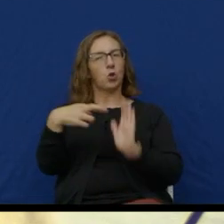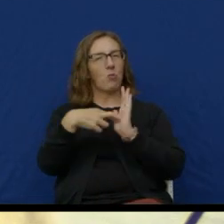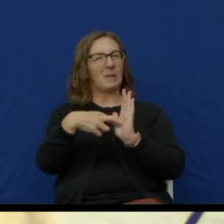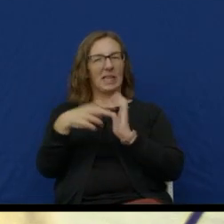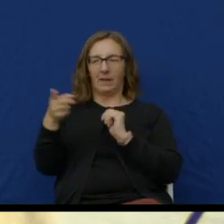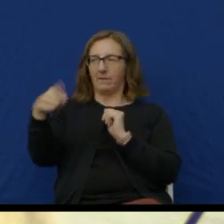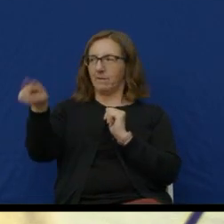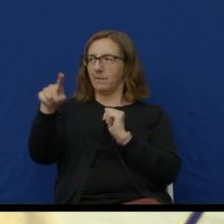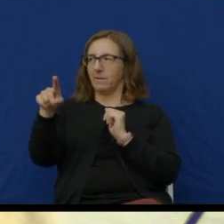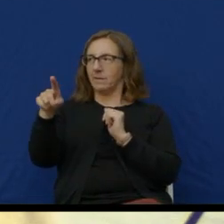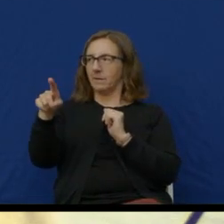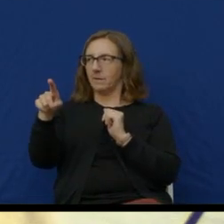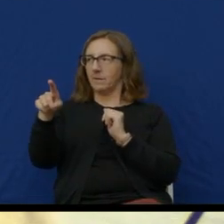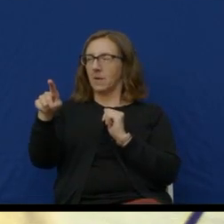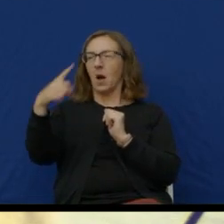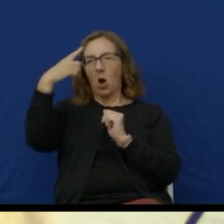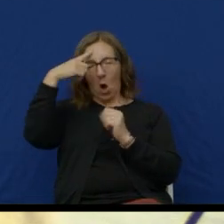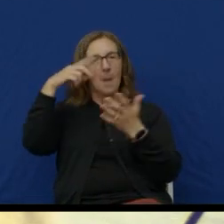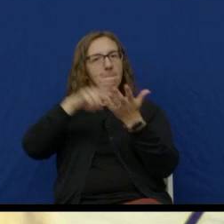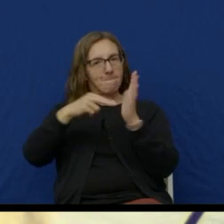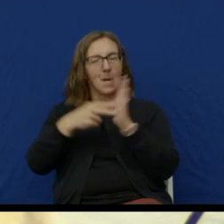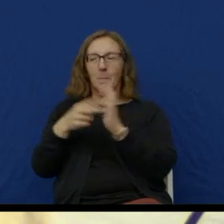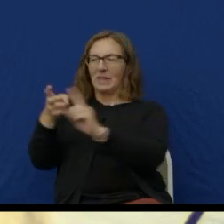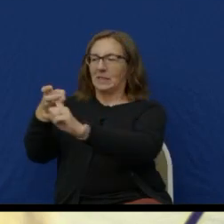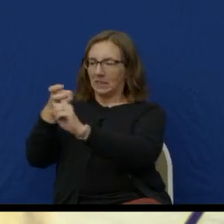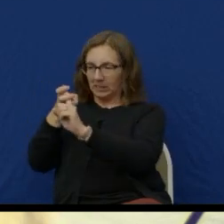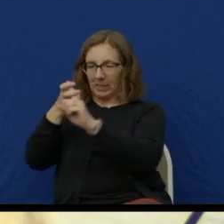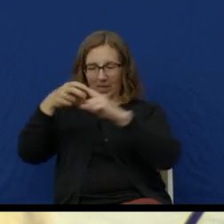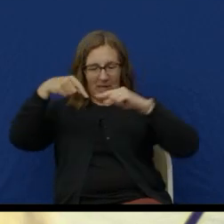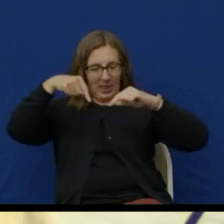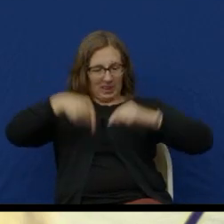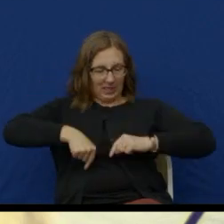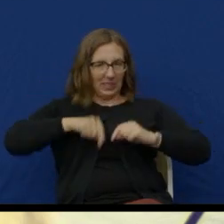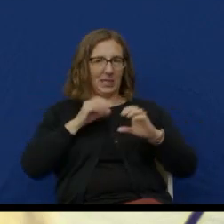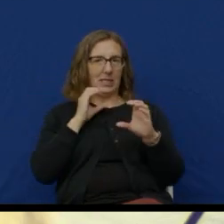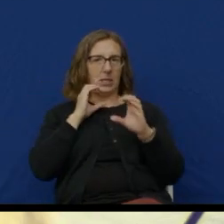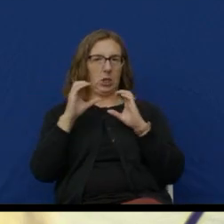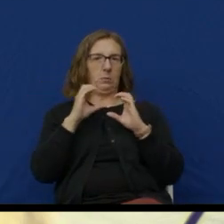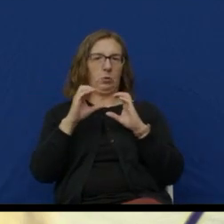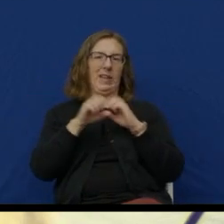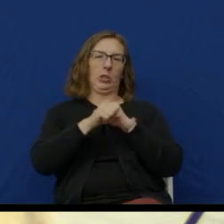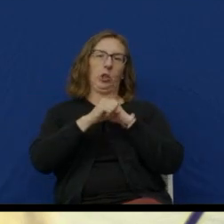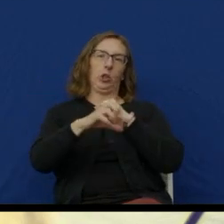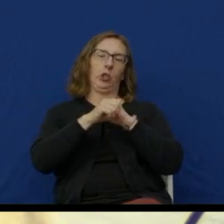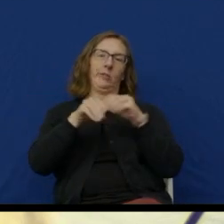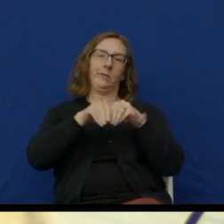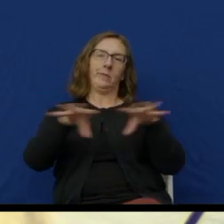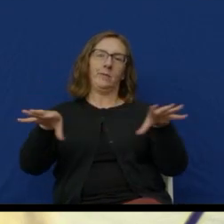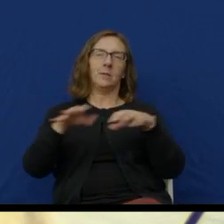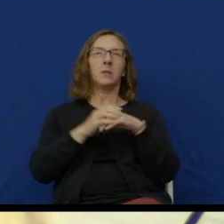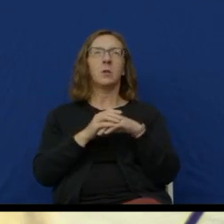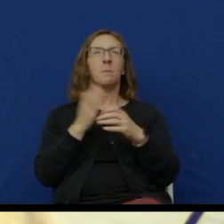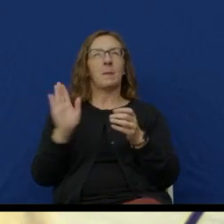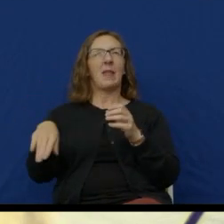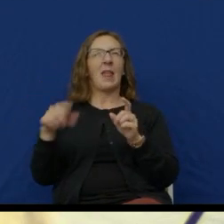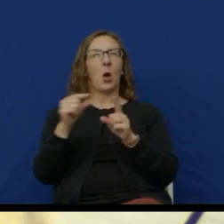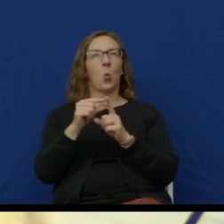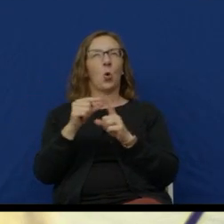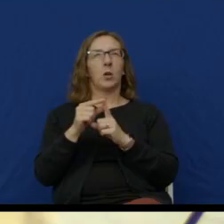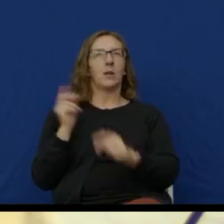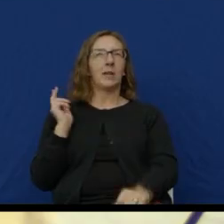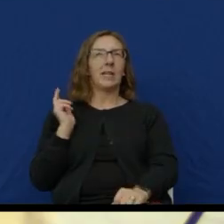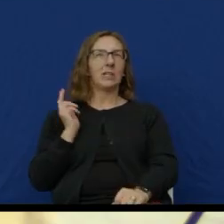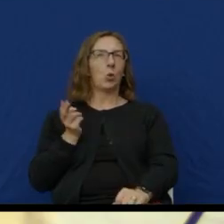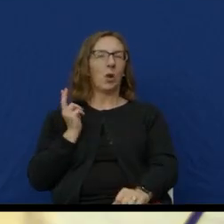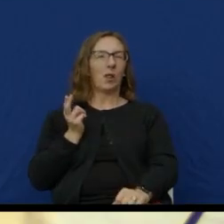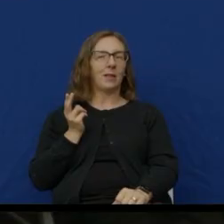pardon me, in a very intentional way. And this is a communications piece. So maybe the historically throws us off there, because